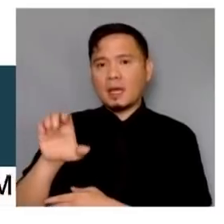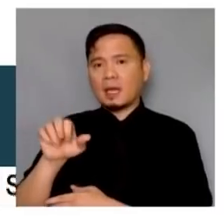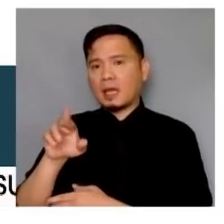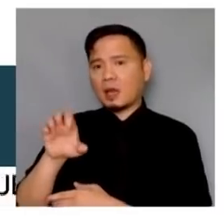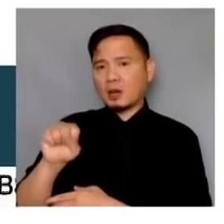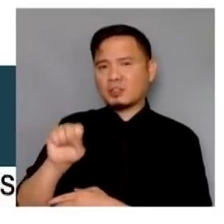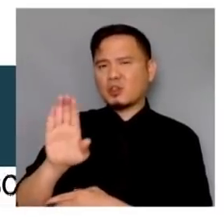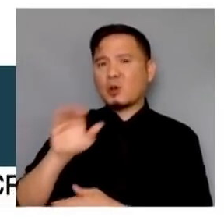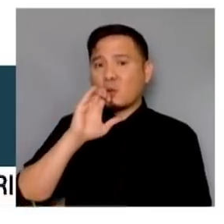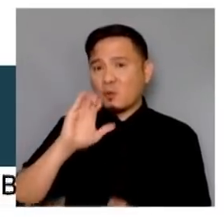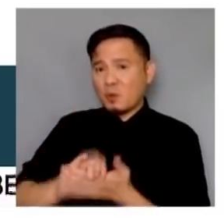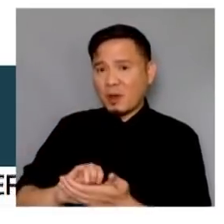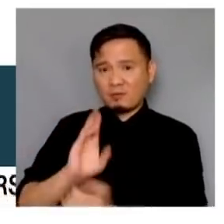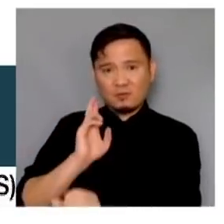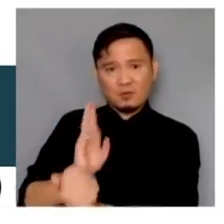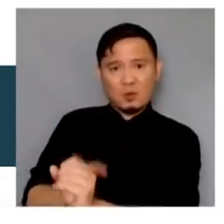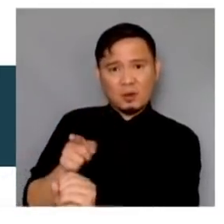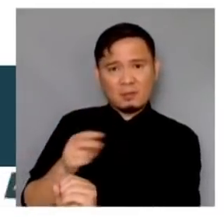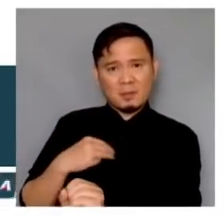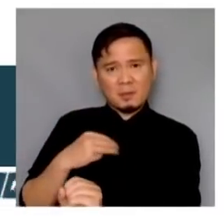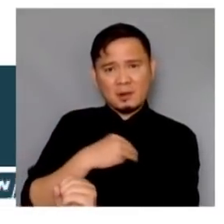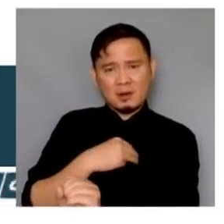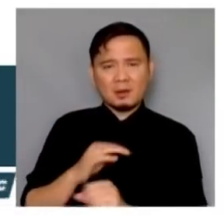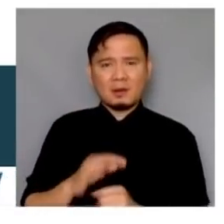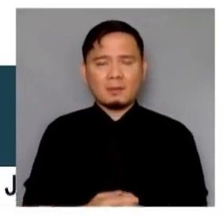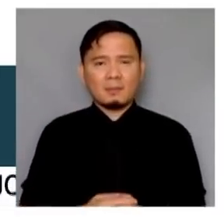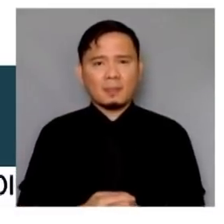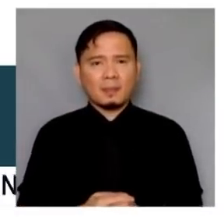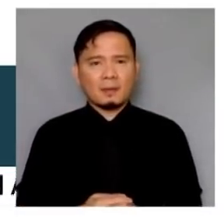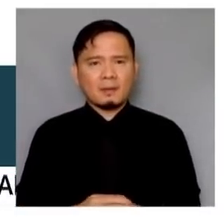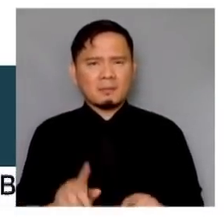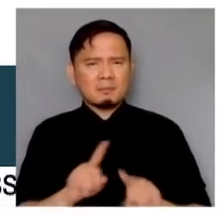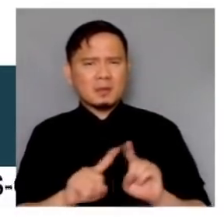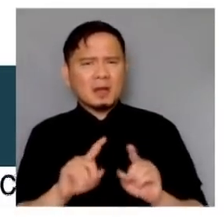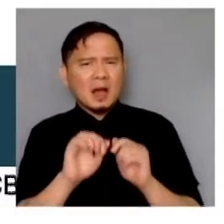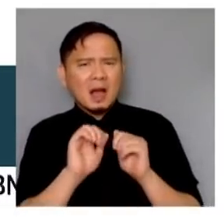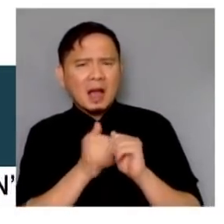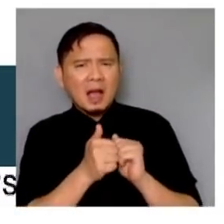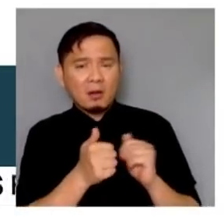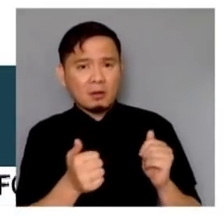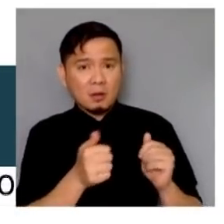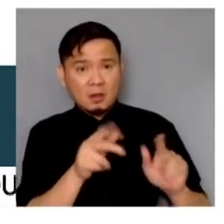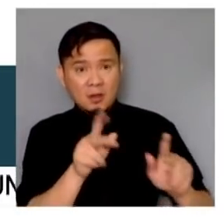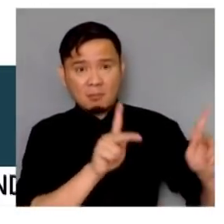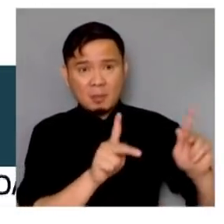ask you about that. How can the humanitarian arm of your party be a party list group?